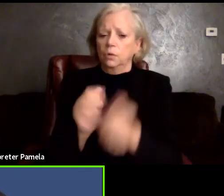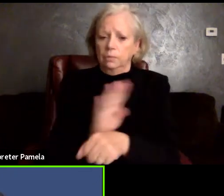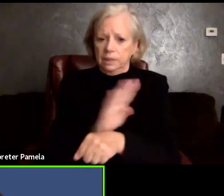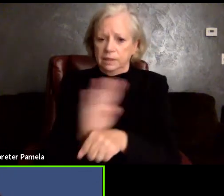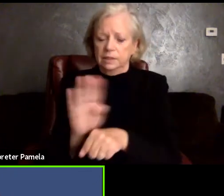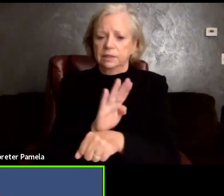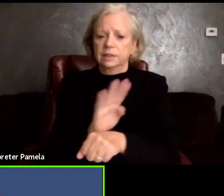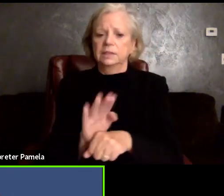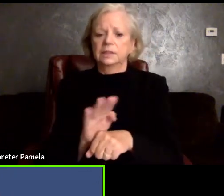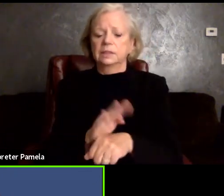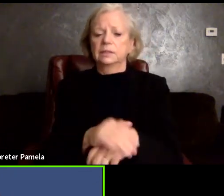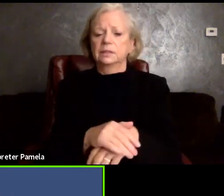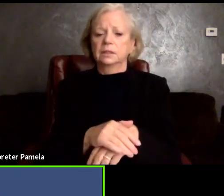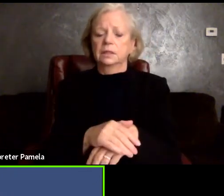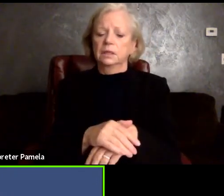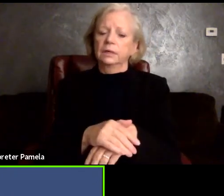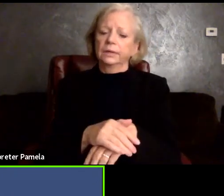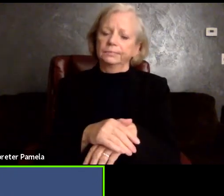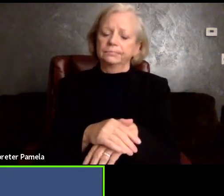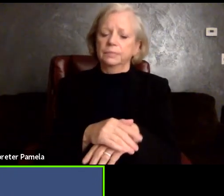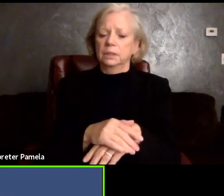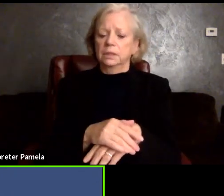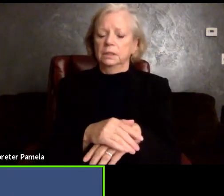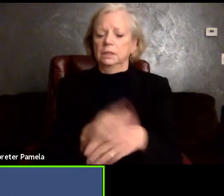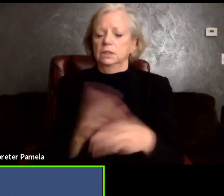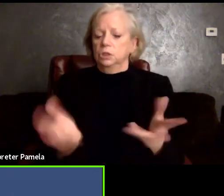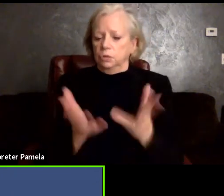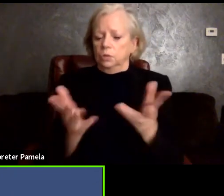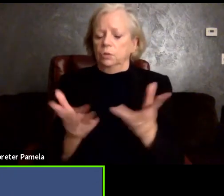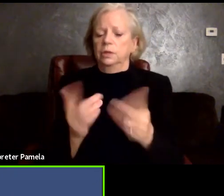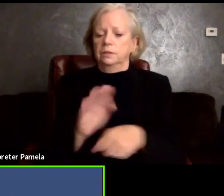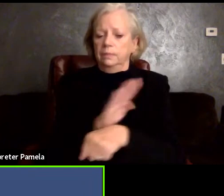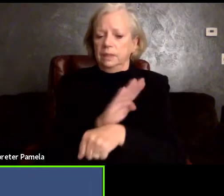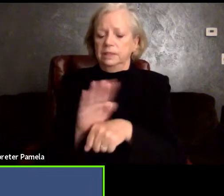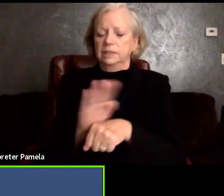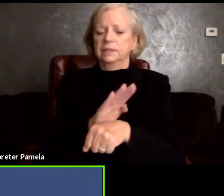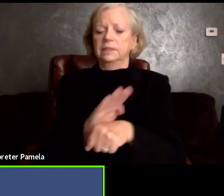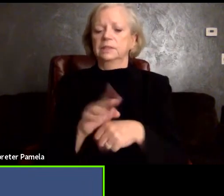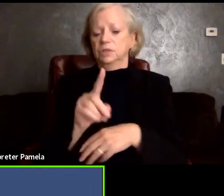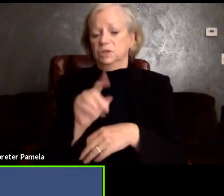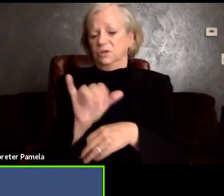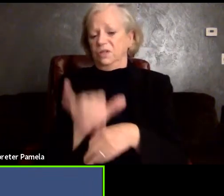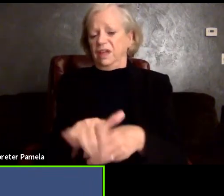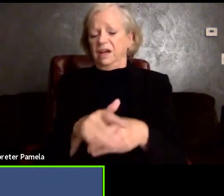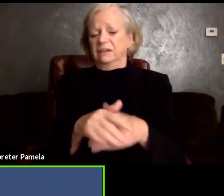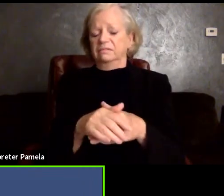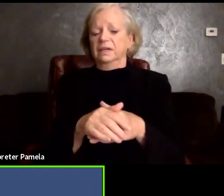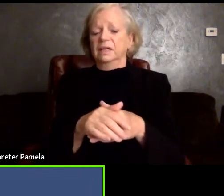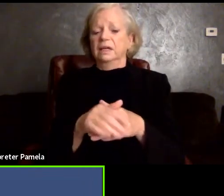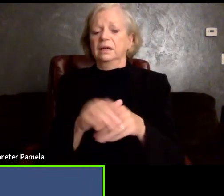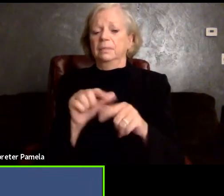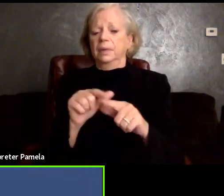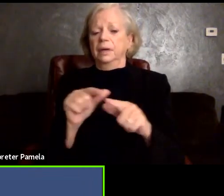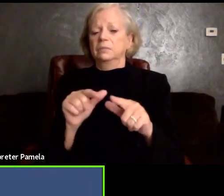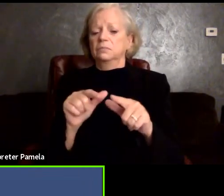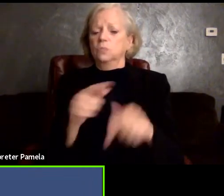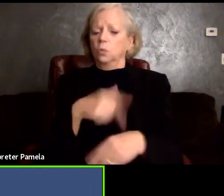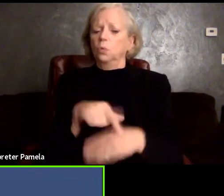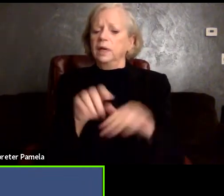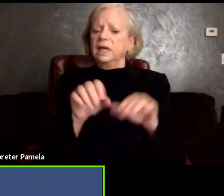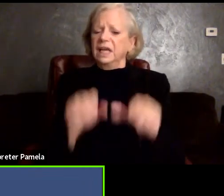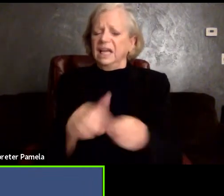or incentivize businesses to do this sort of thing. So there may be some things that we can do locally